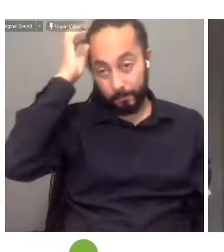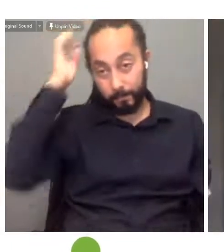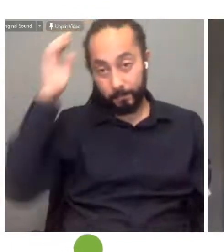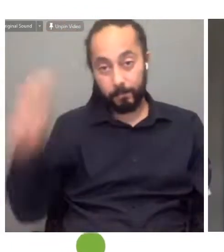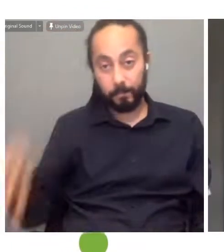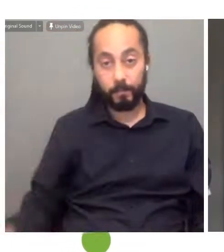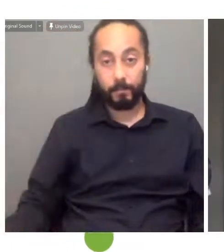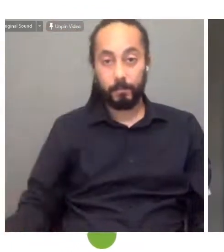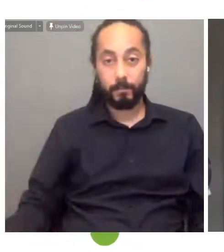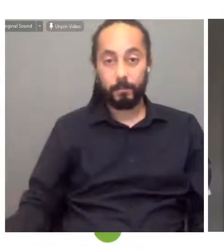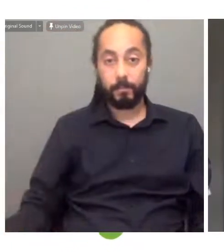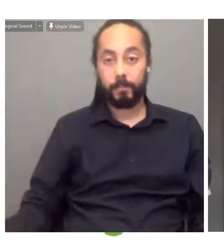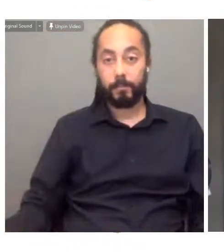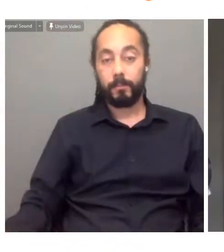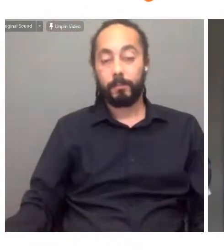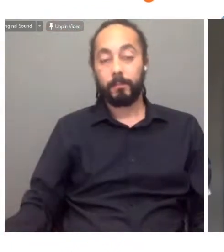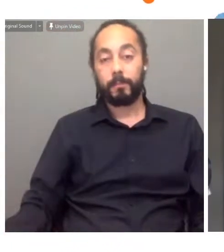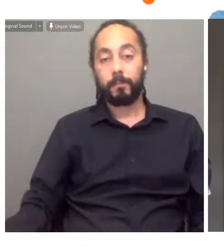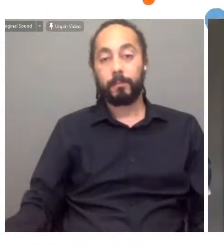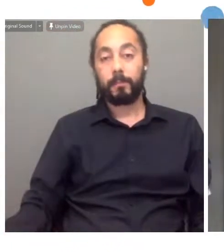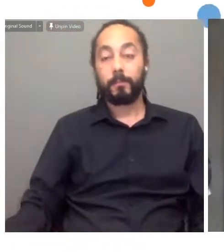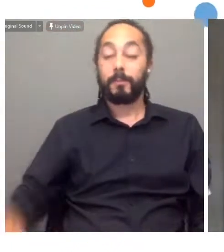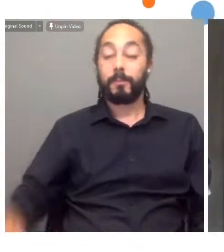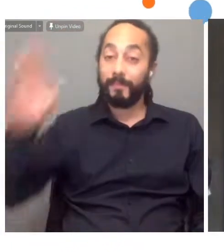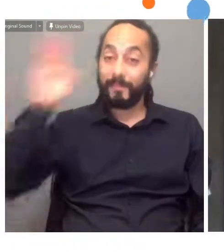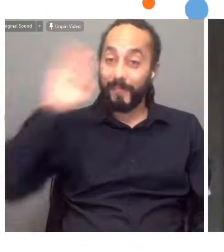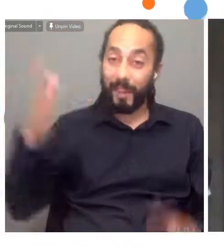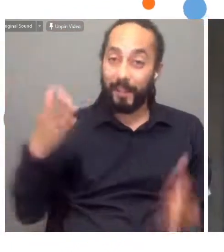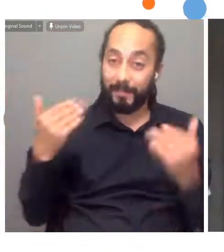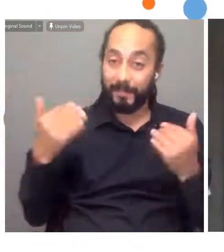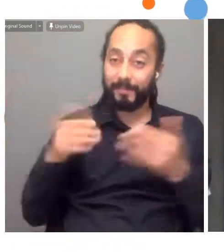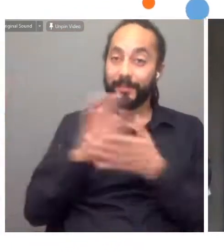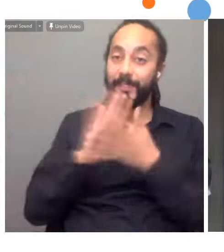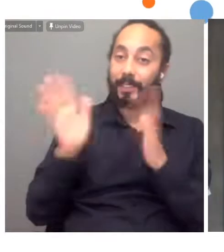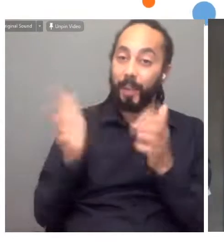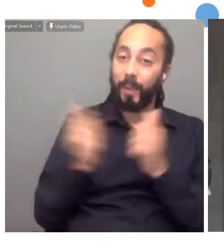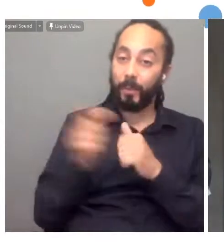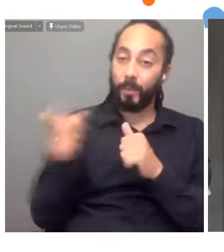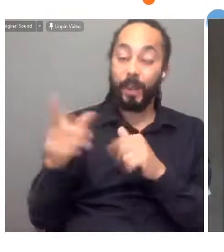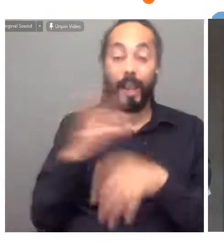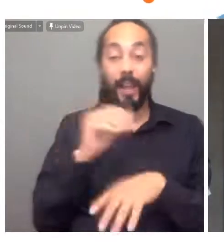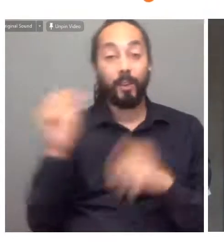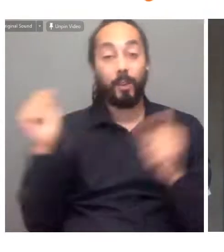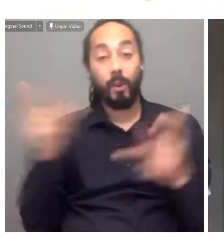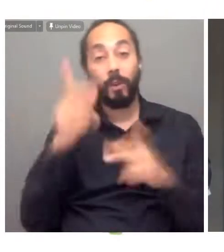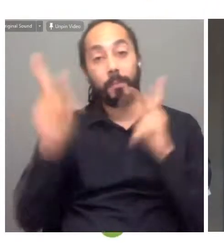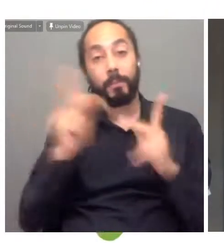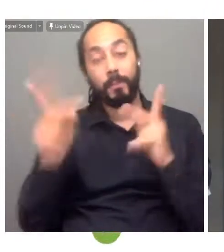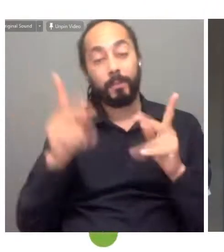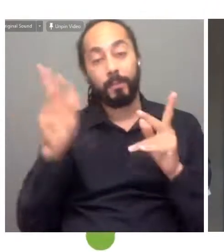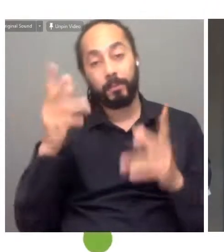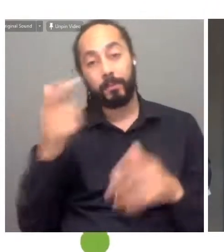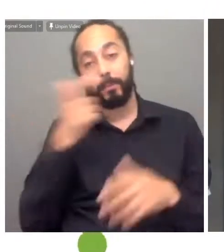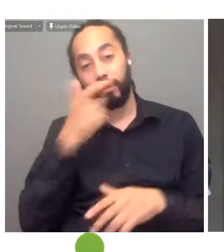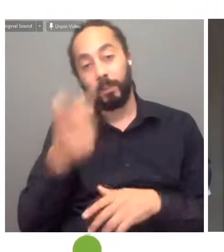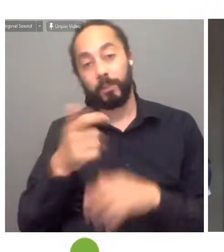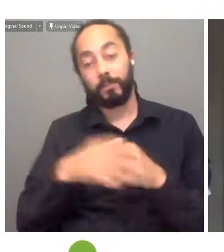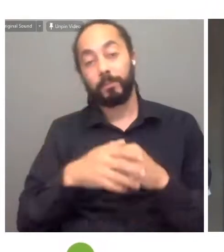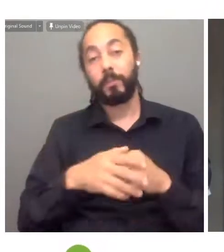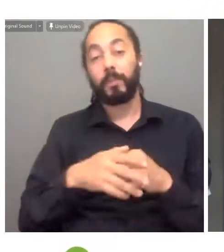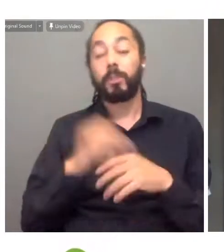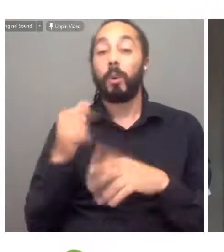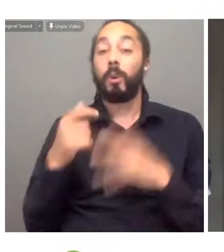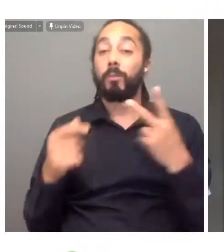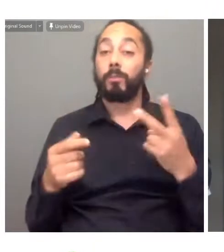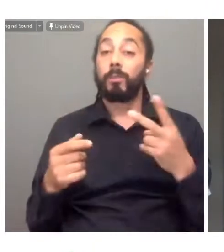Sean. Hi, Minister. Nice to speak with you. And to everyone watching, our first two questions dovetail into one another quite nicely, so